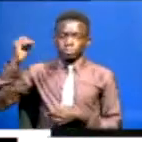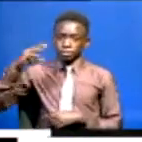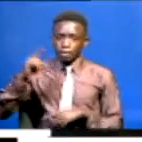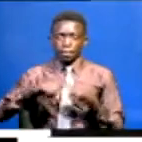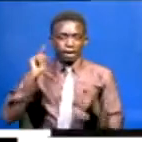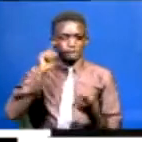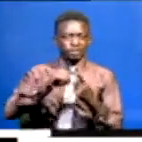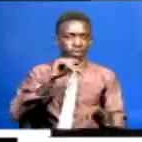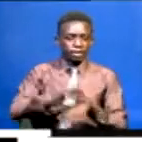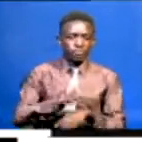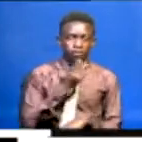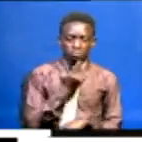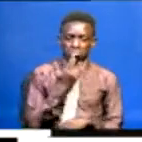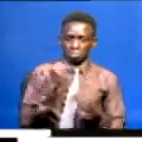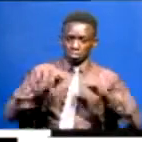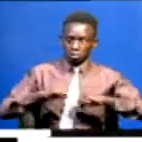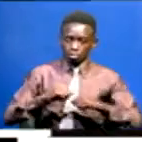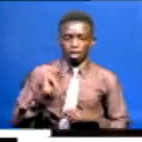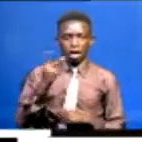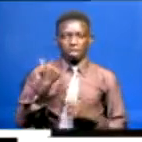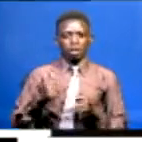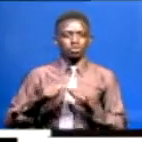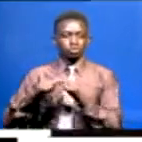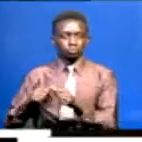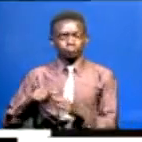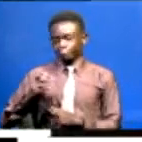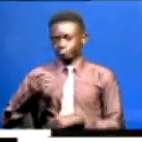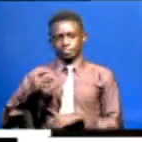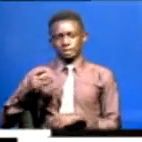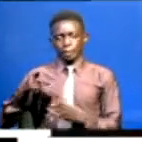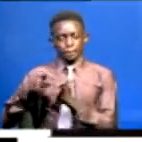agreement, Kenyans will continue digging deeper in their pockets